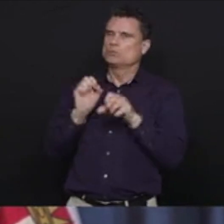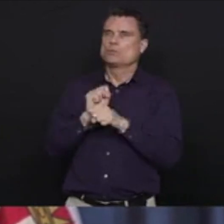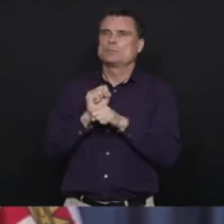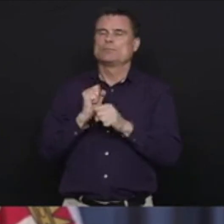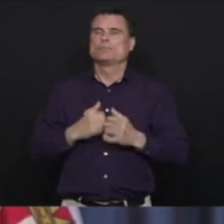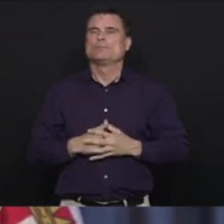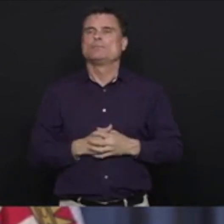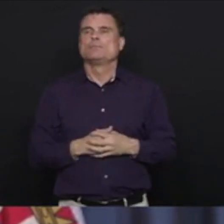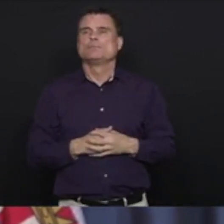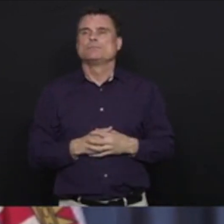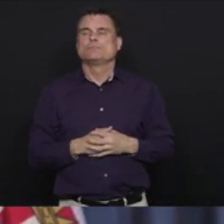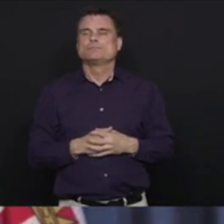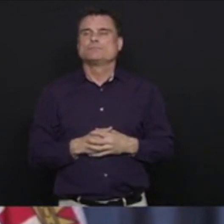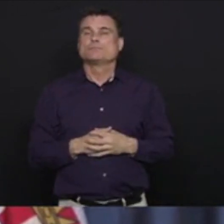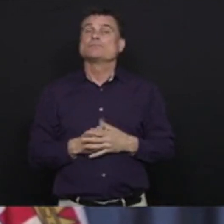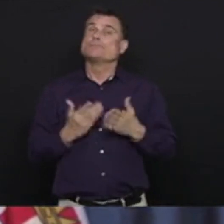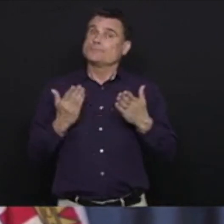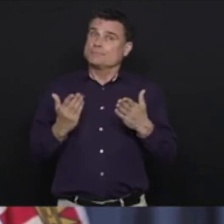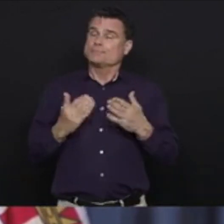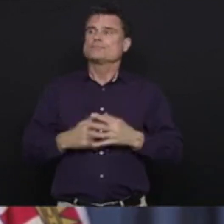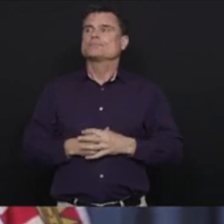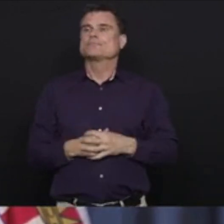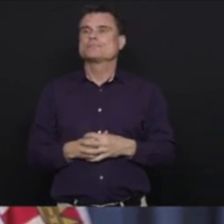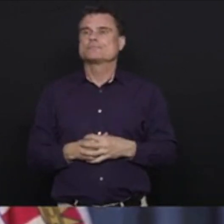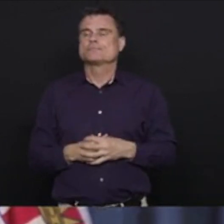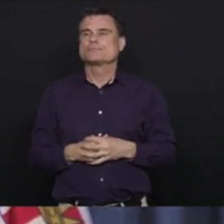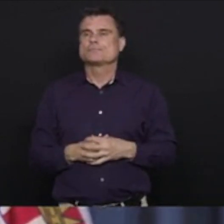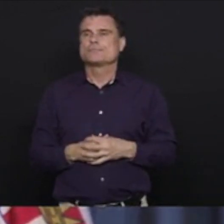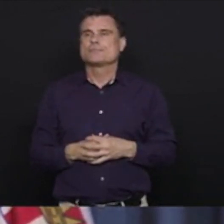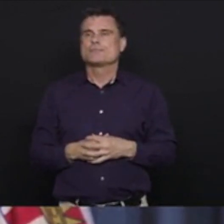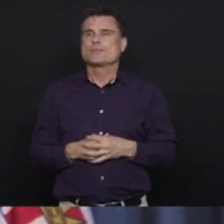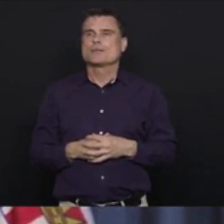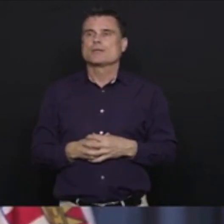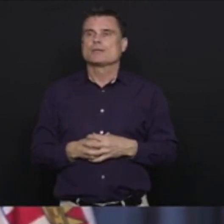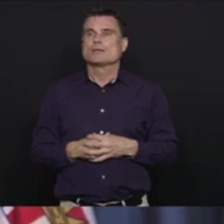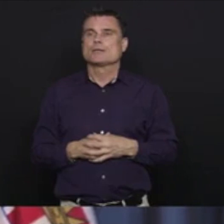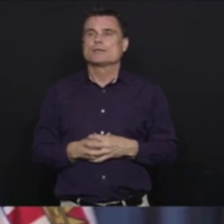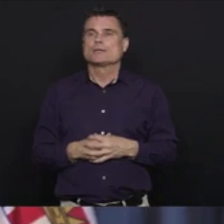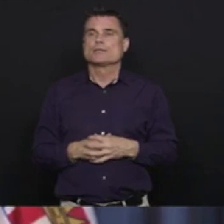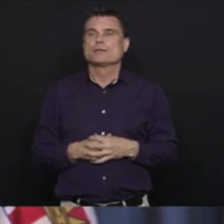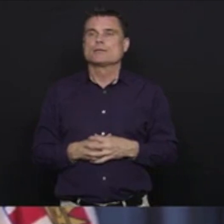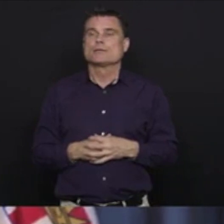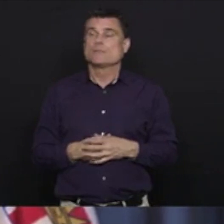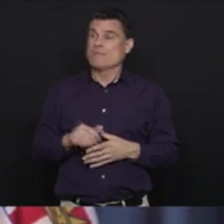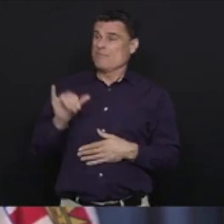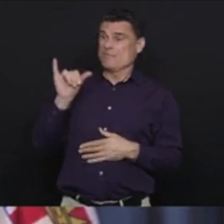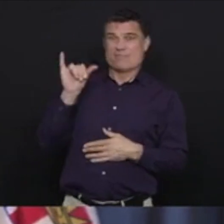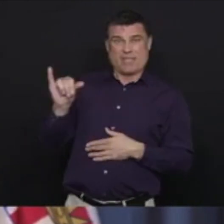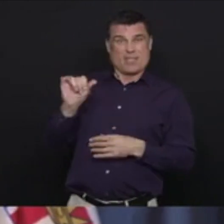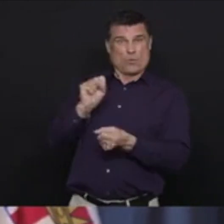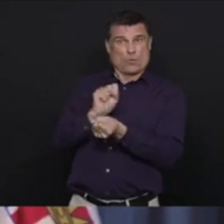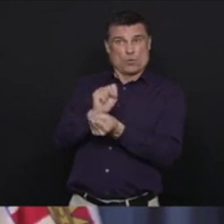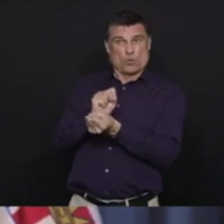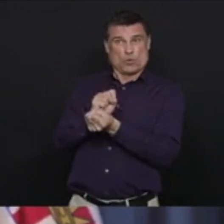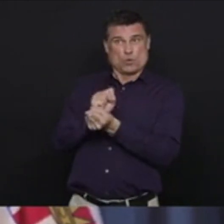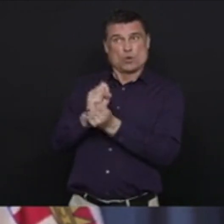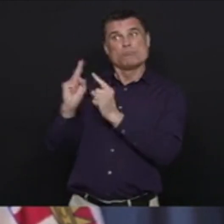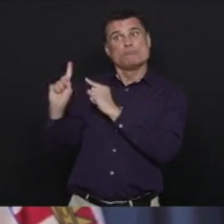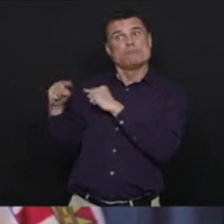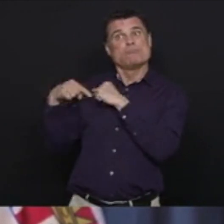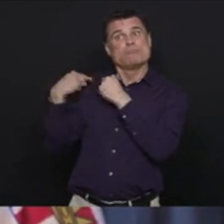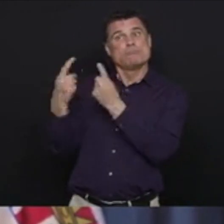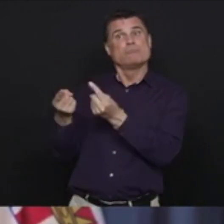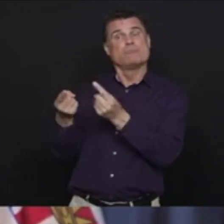case, under health authorities. The long-term care sector is a little different than that, but we're going to work together with all our partners to